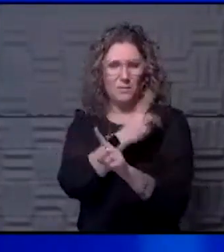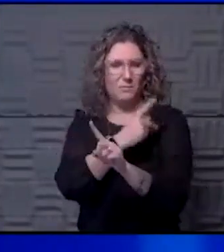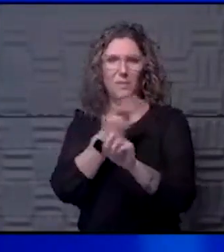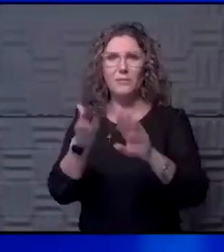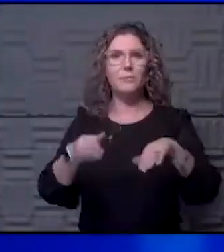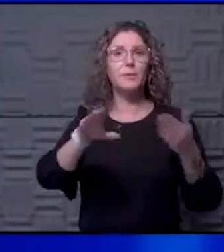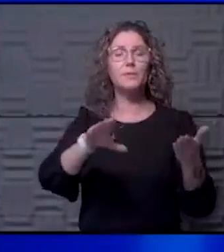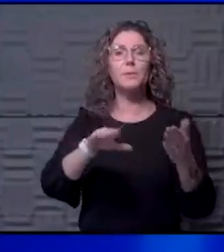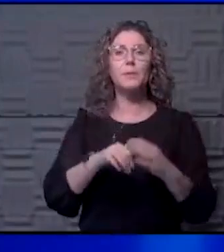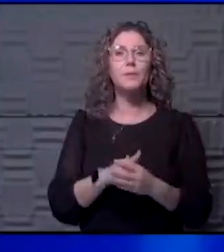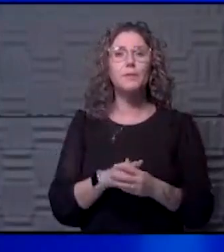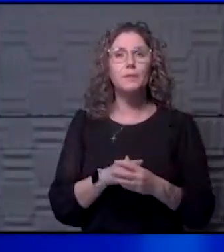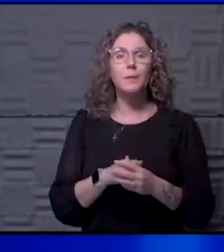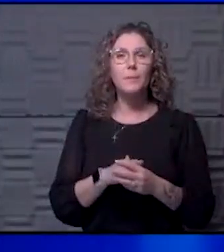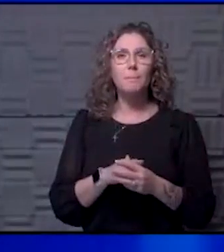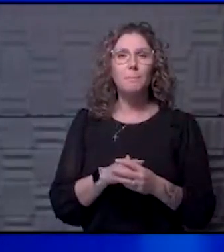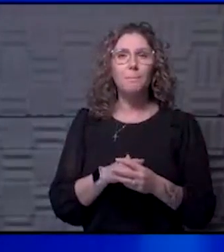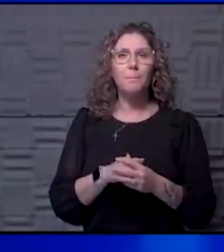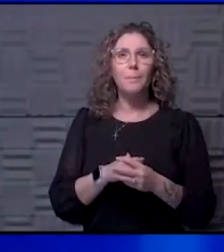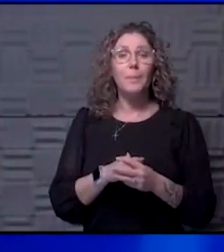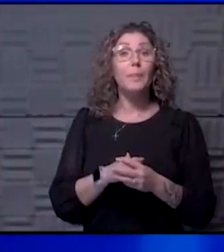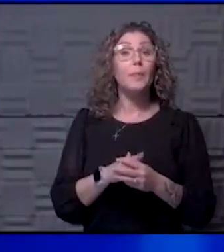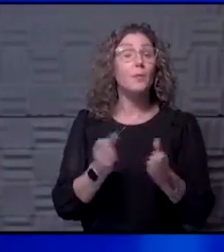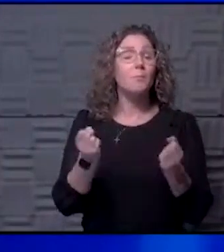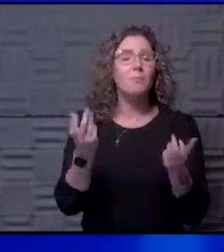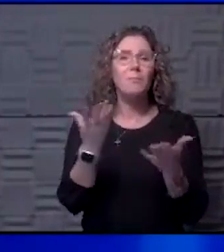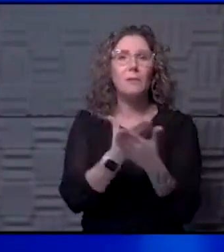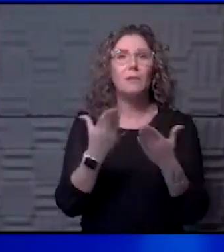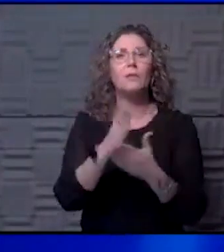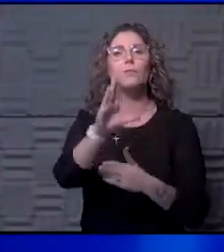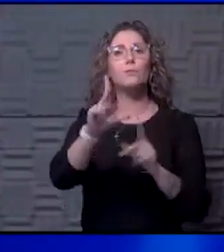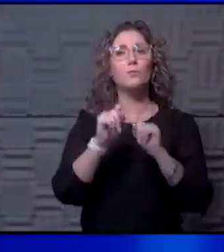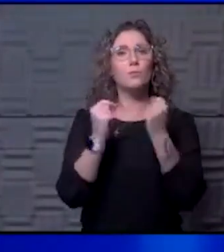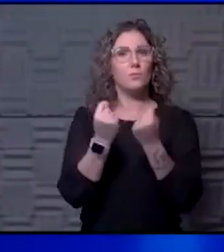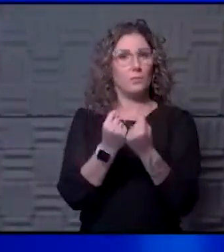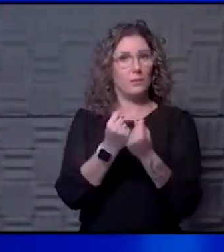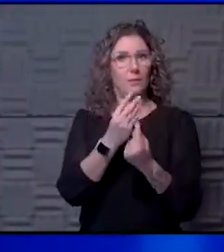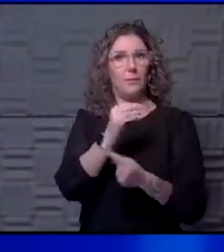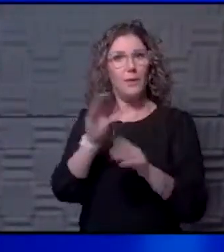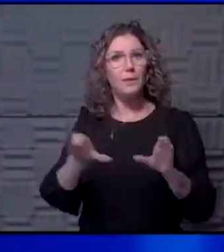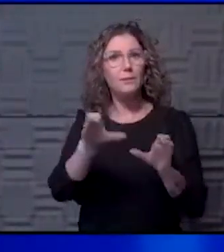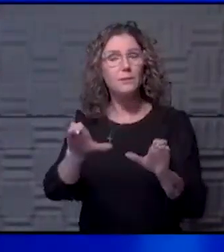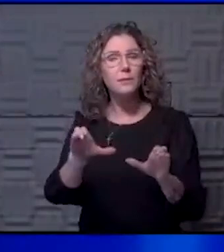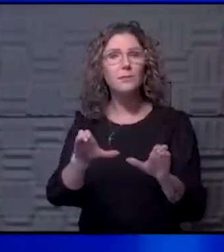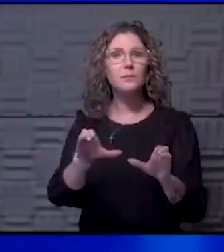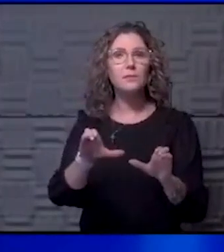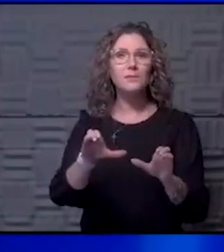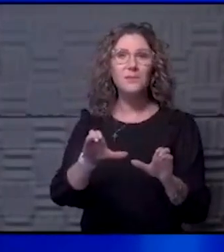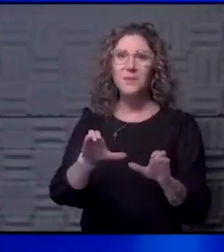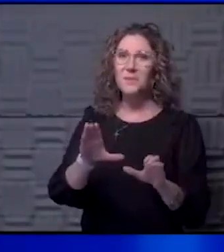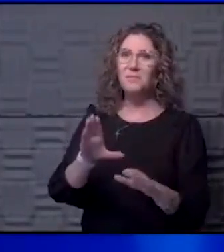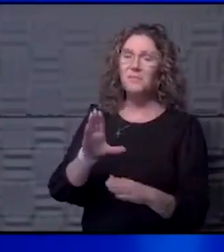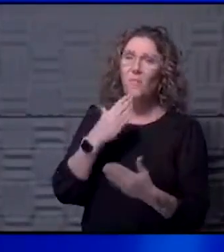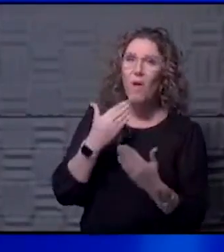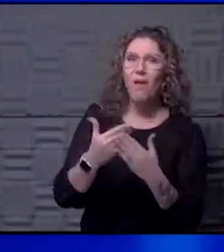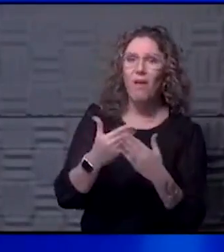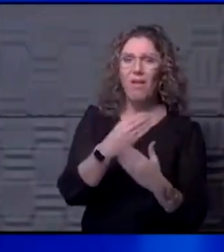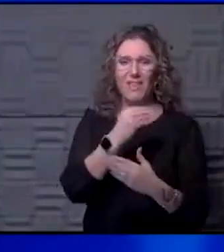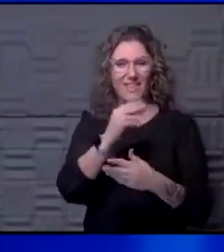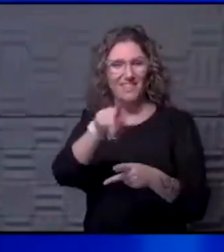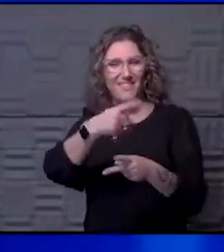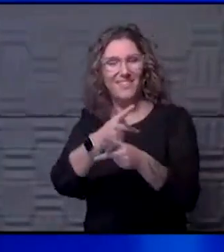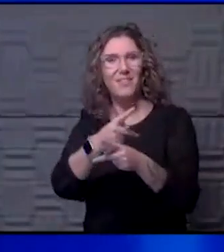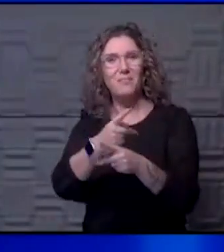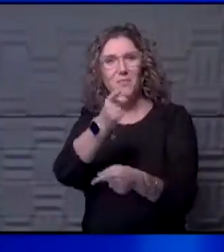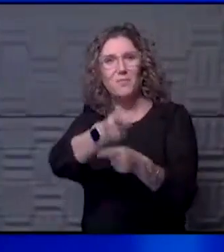of things that her team, and I'm sure she does as well, because she's very much the type to be right in